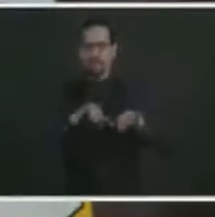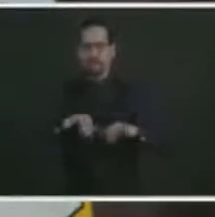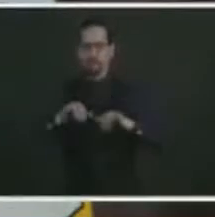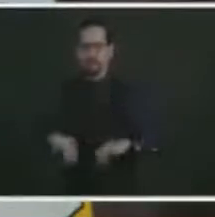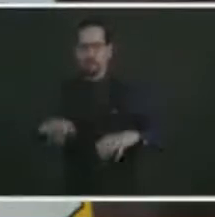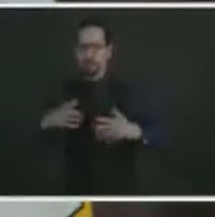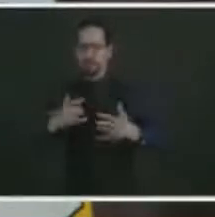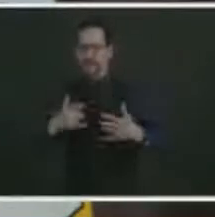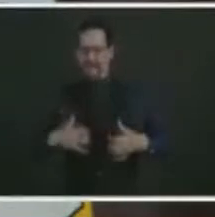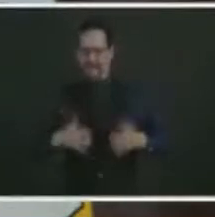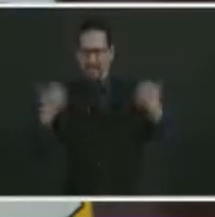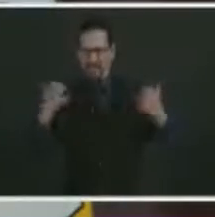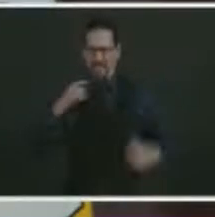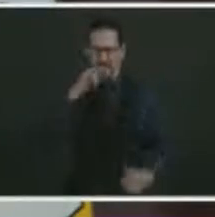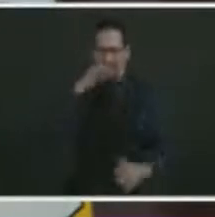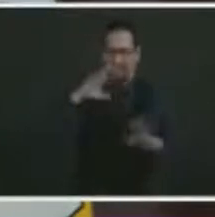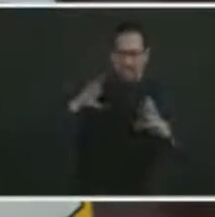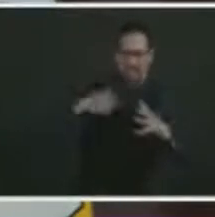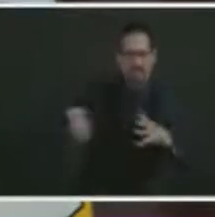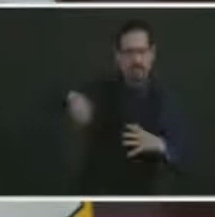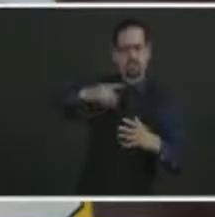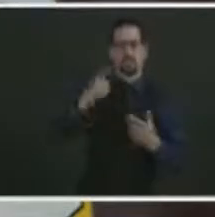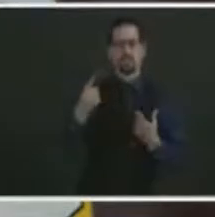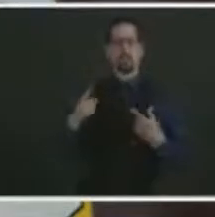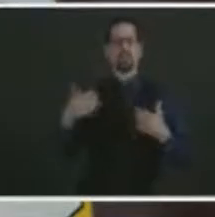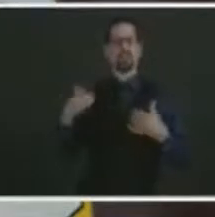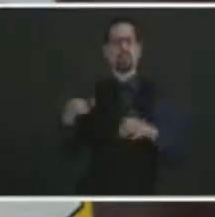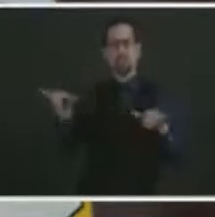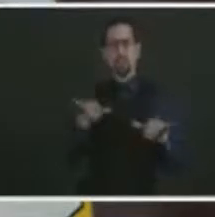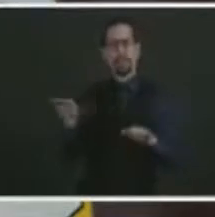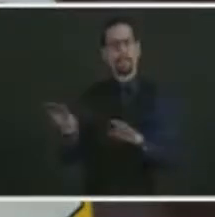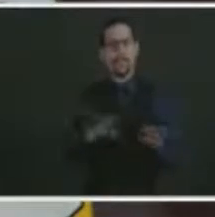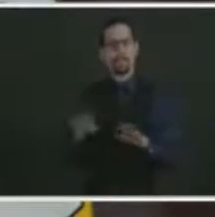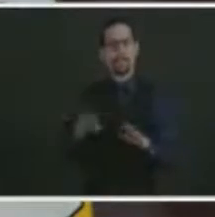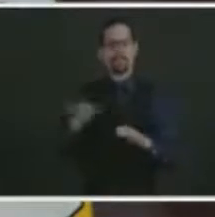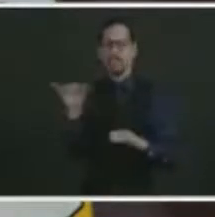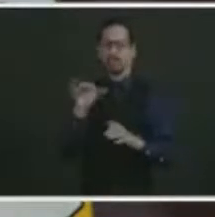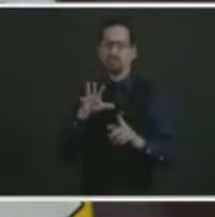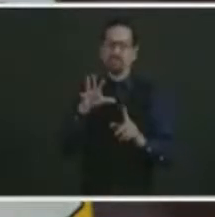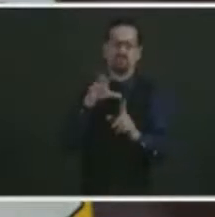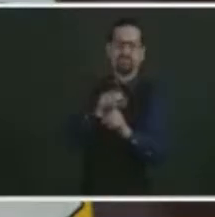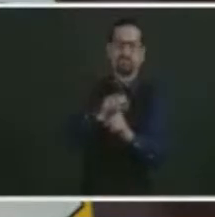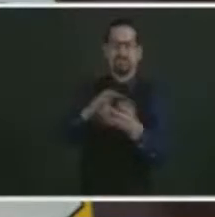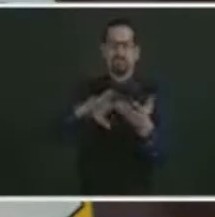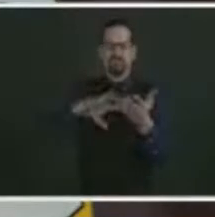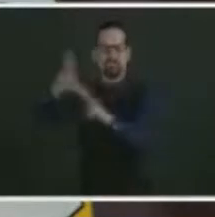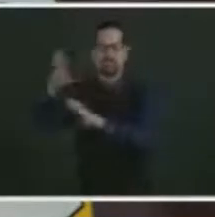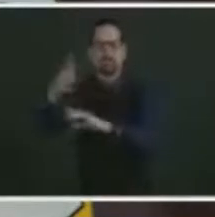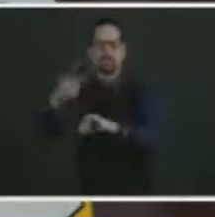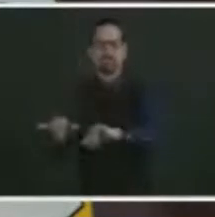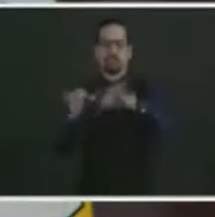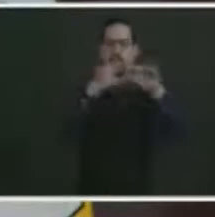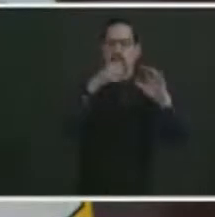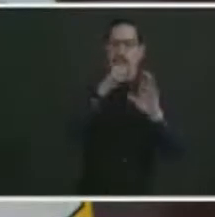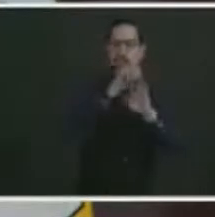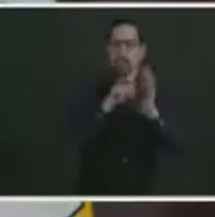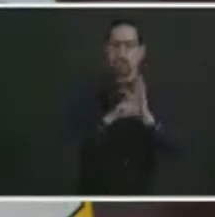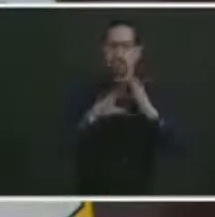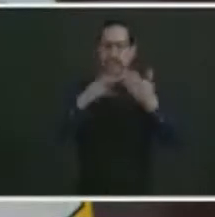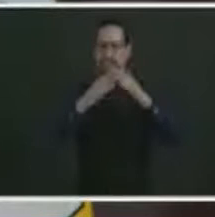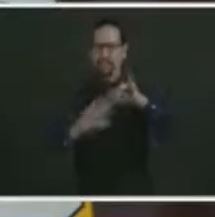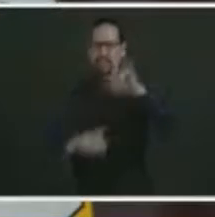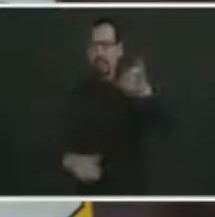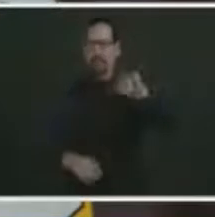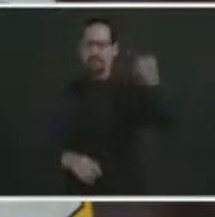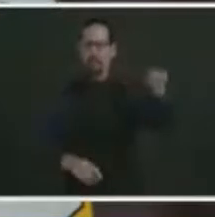angry kids in Rhode Island who are deciding to engage in this rioting. Having said